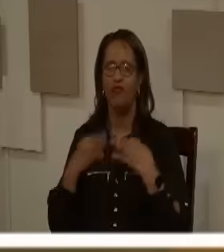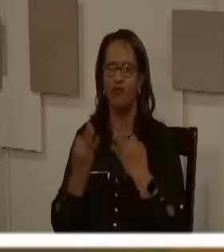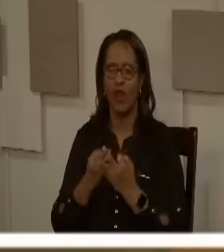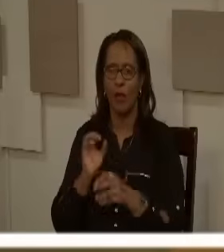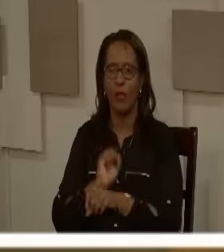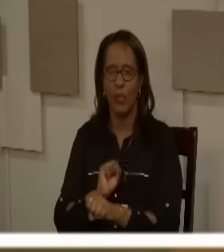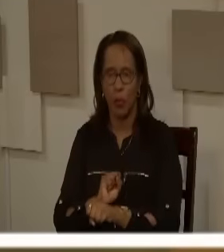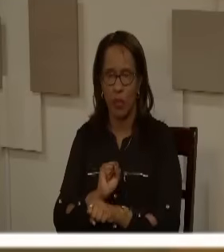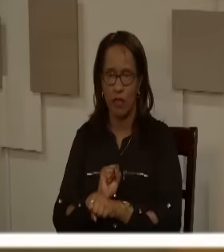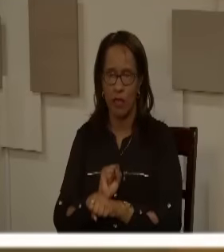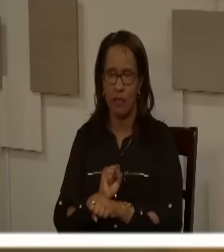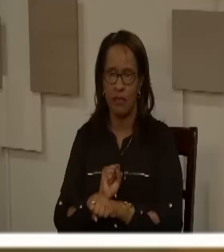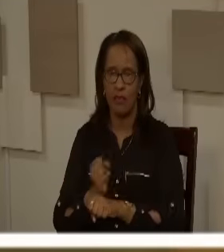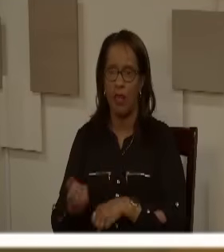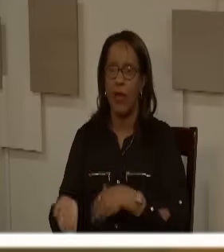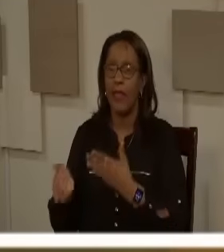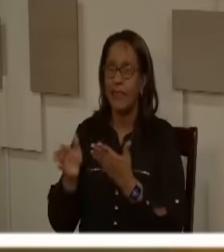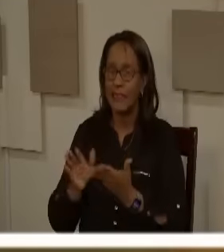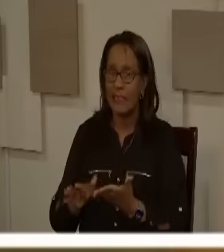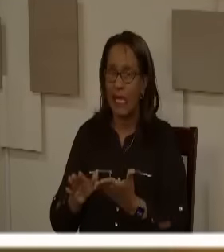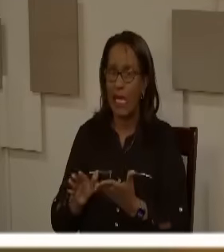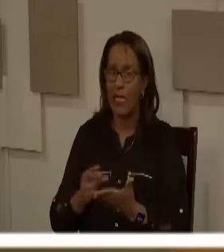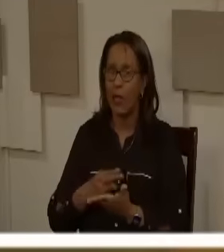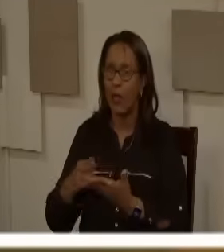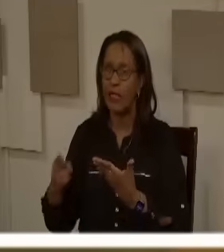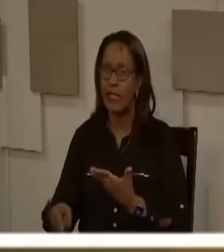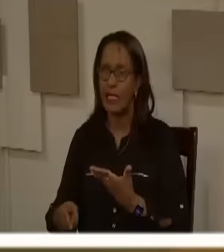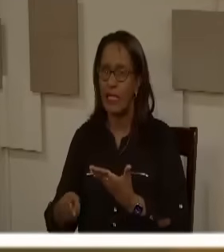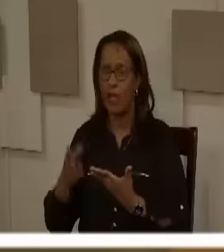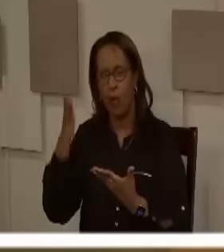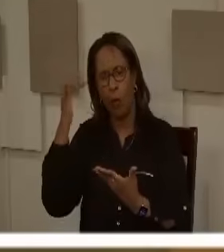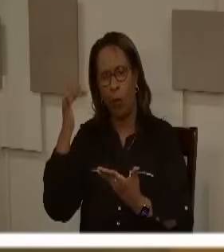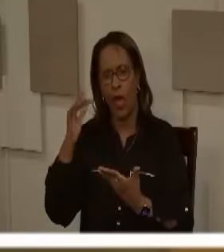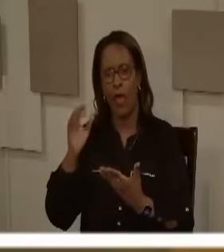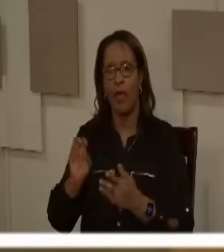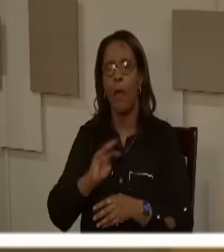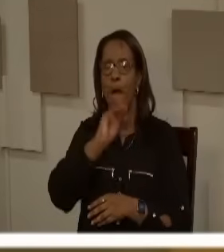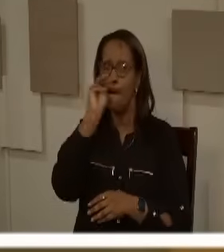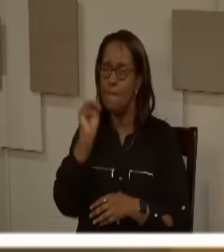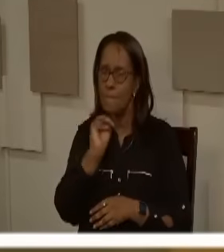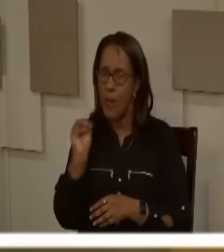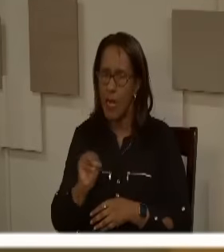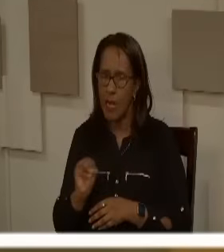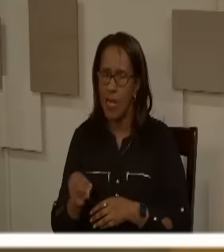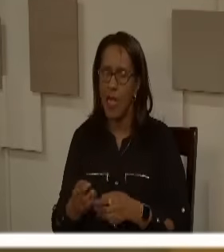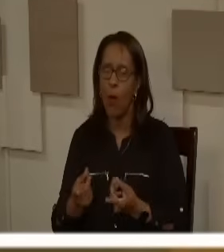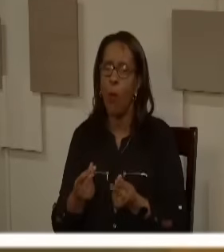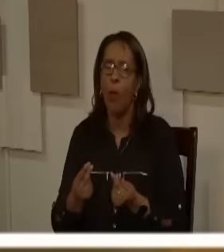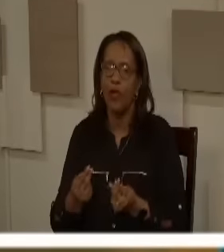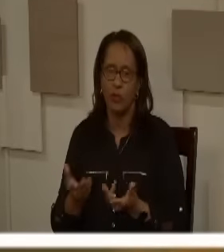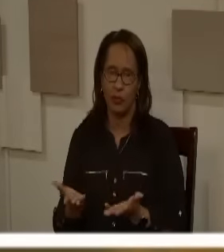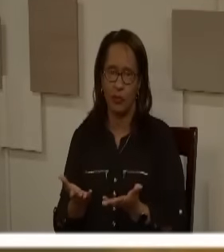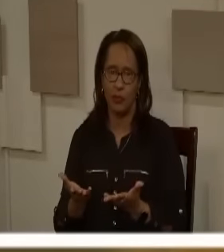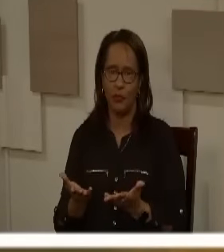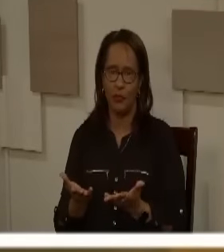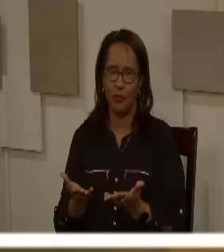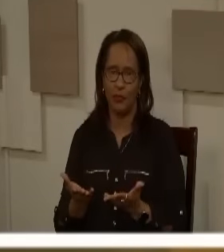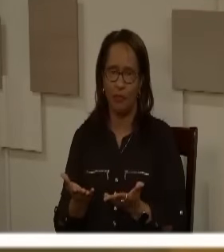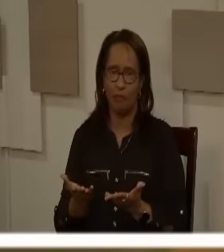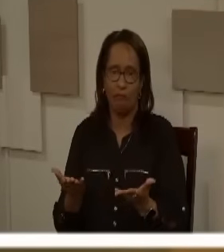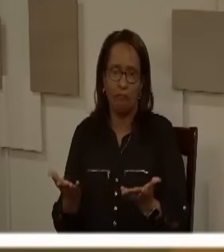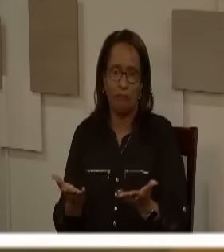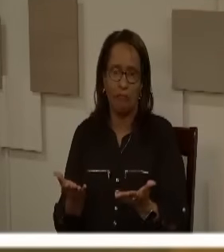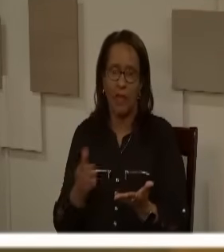sentiment, but when we are pushed, we must answer that too. Jesus says, the Son of Man.